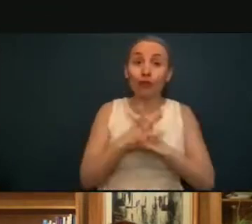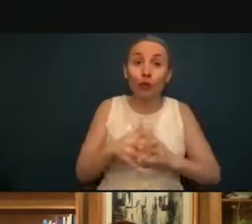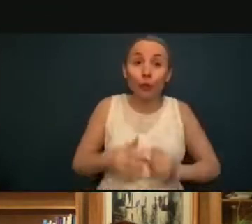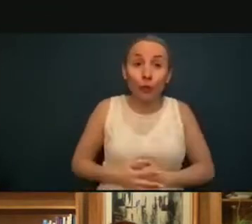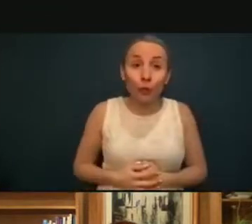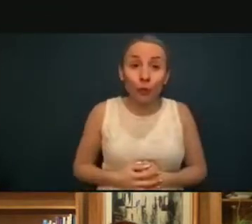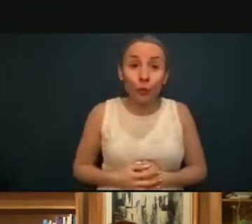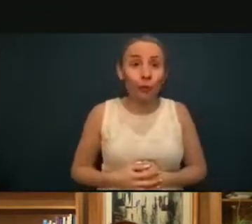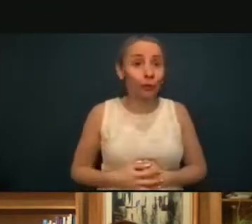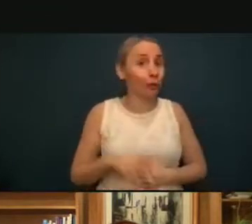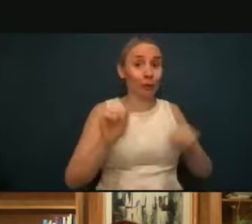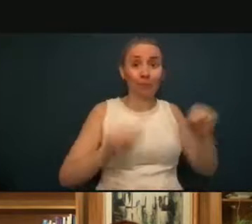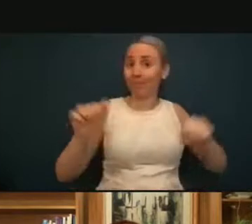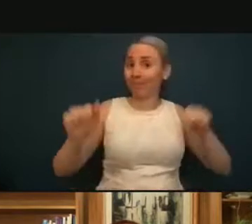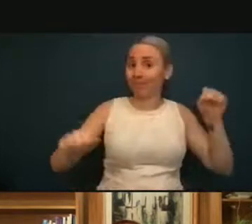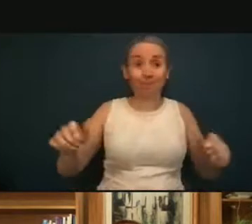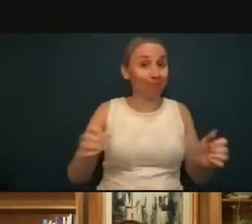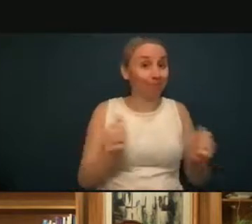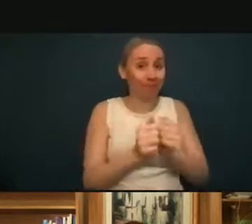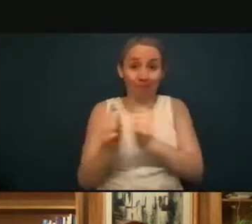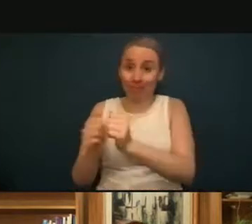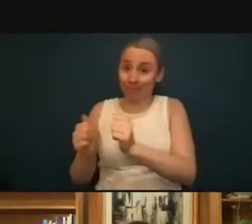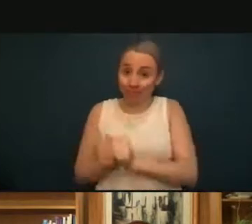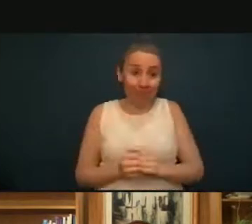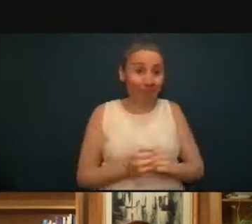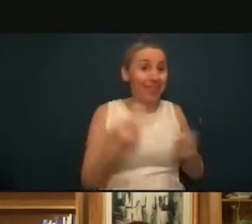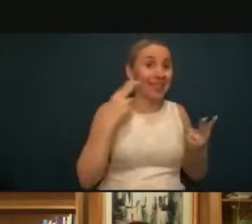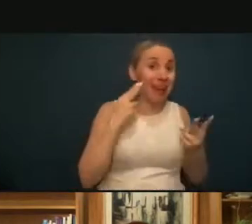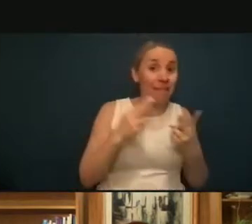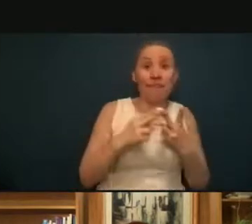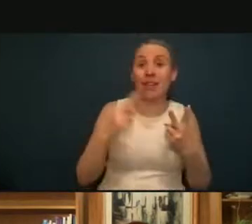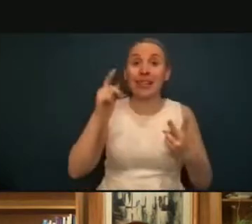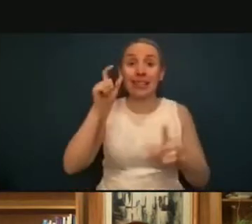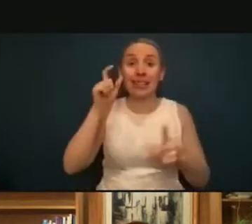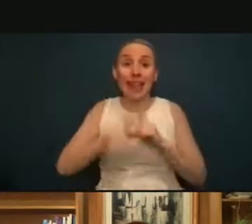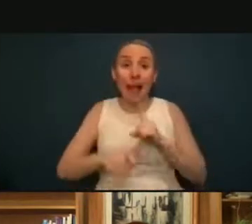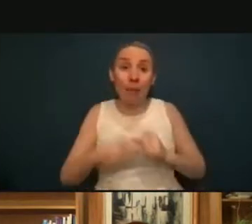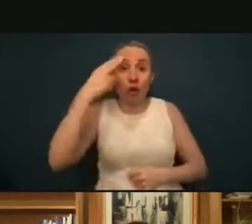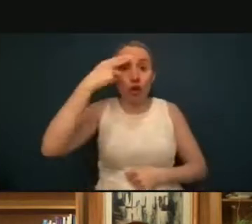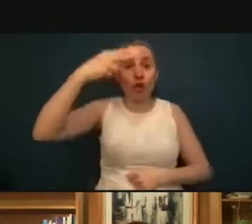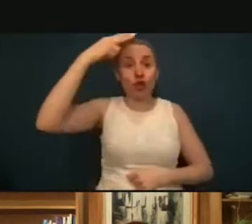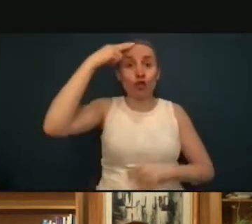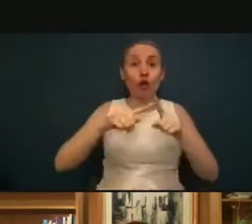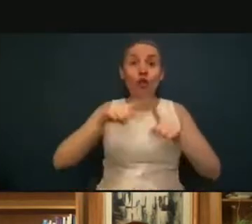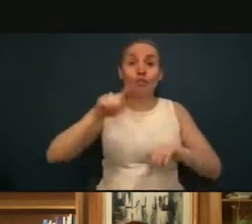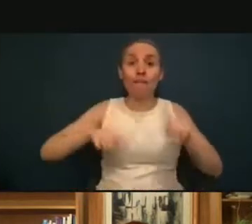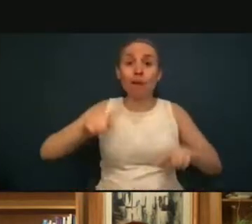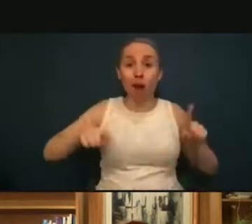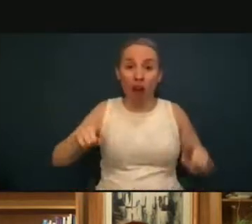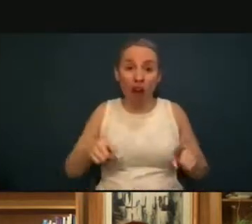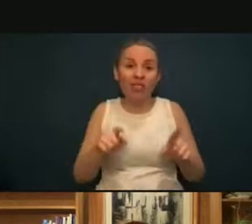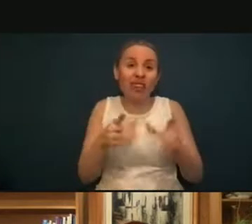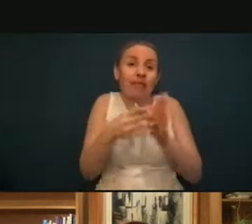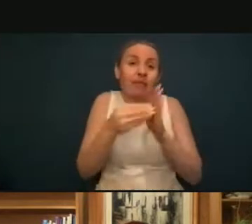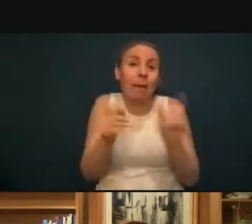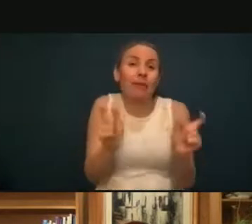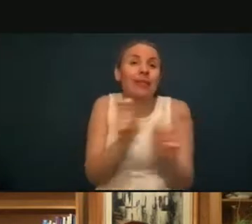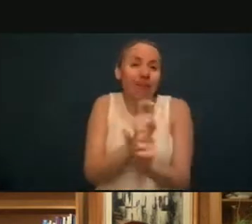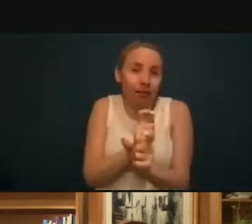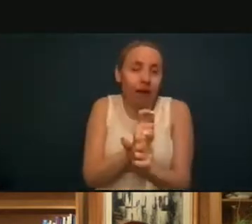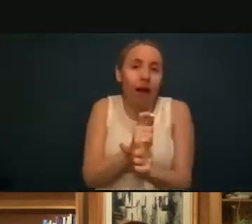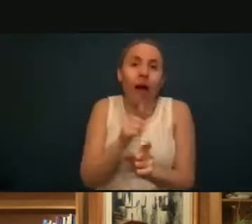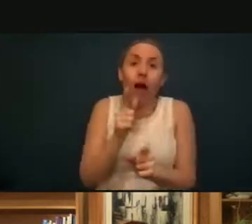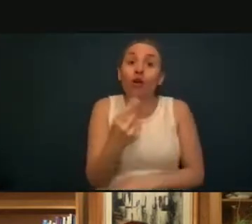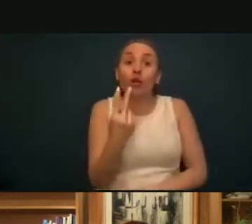Yeah, I'd agree with all of that. I mean, deaf, disabled, neurodiverse people make up over 20% of this country's population,